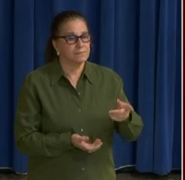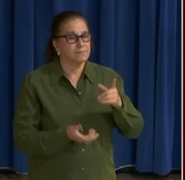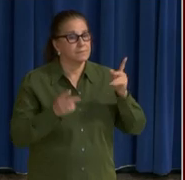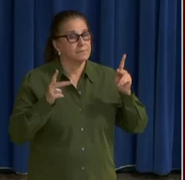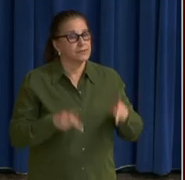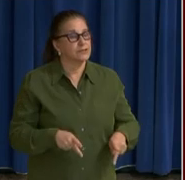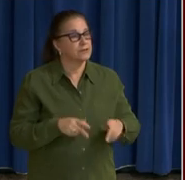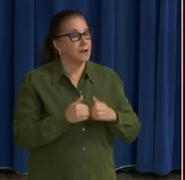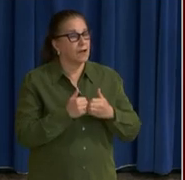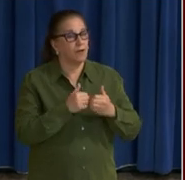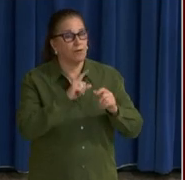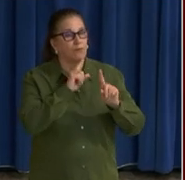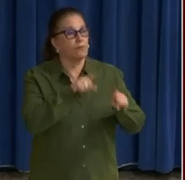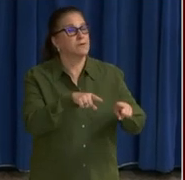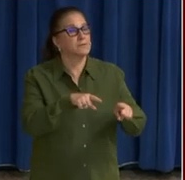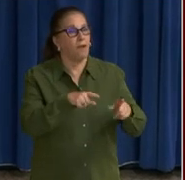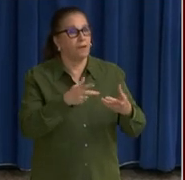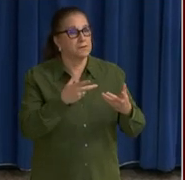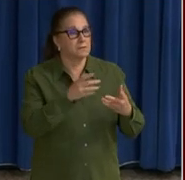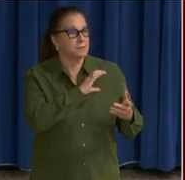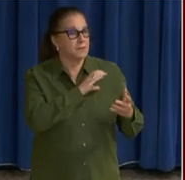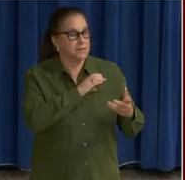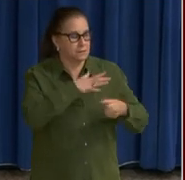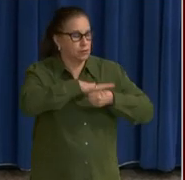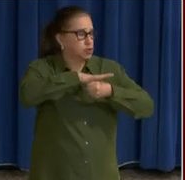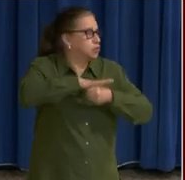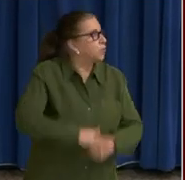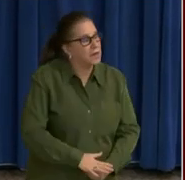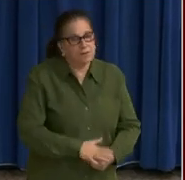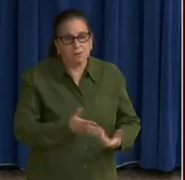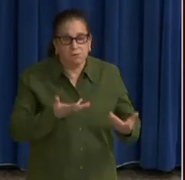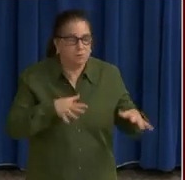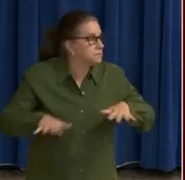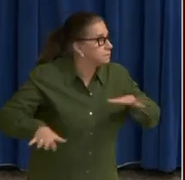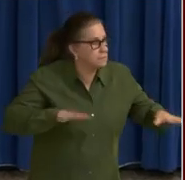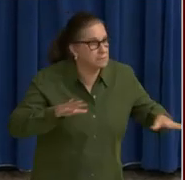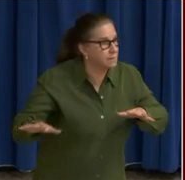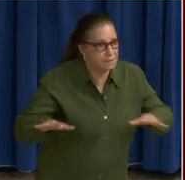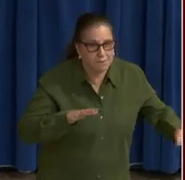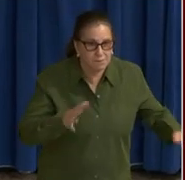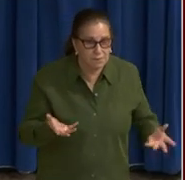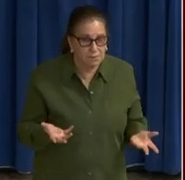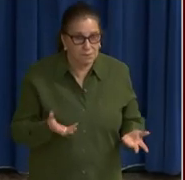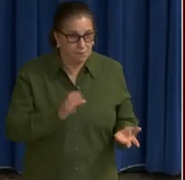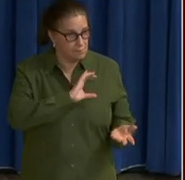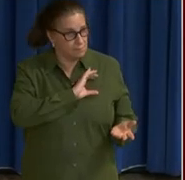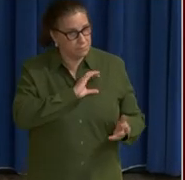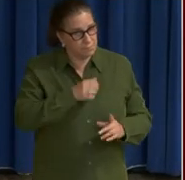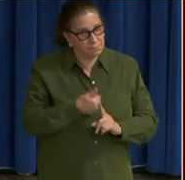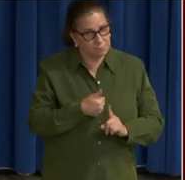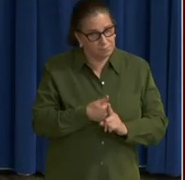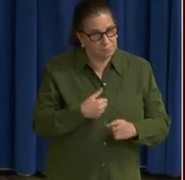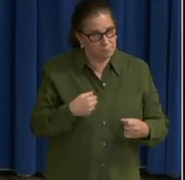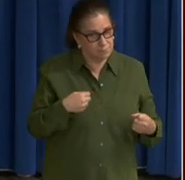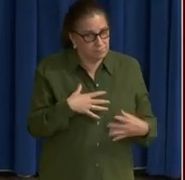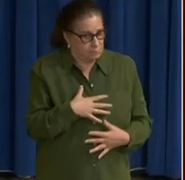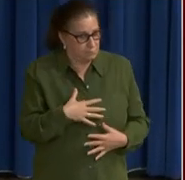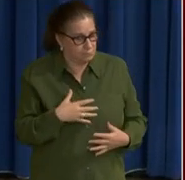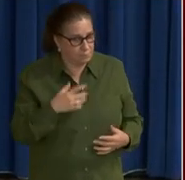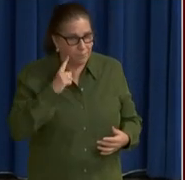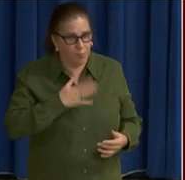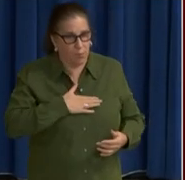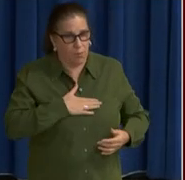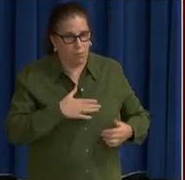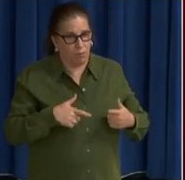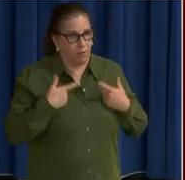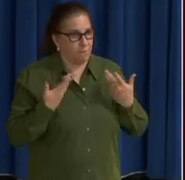of the things that folks don't know is when a police officer is put into that situation, when they fear for their life, that they are going to be shot and